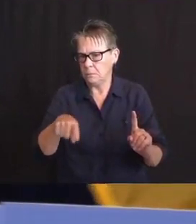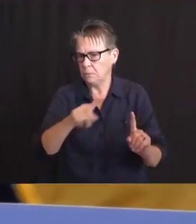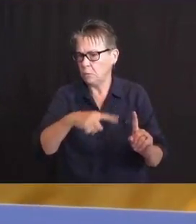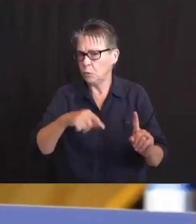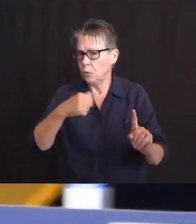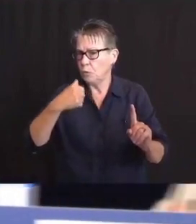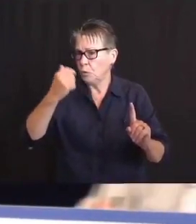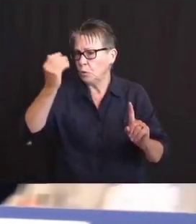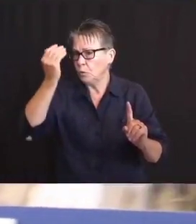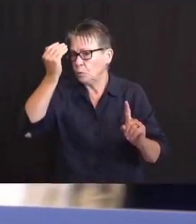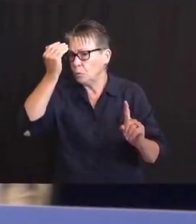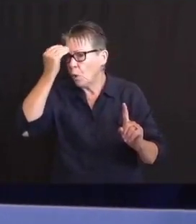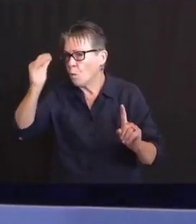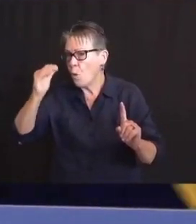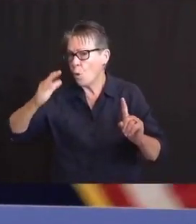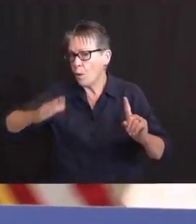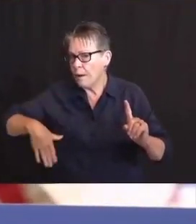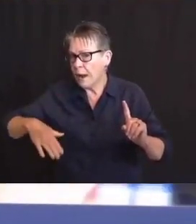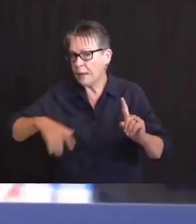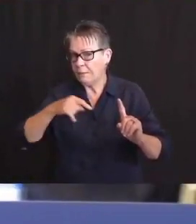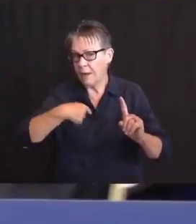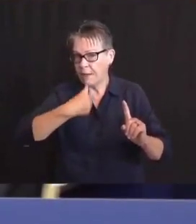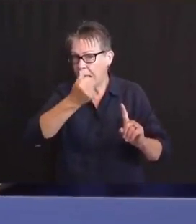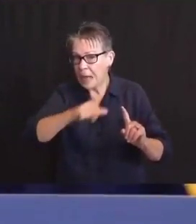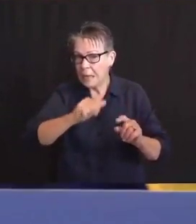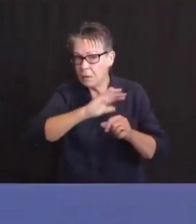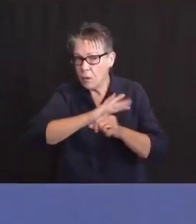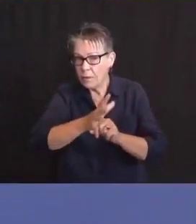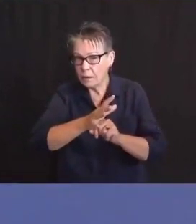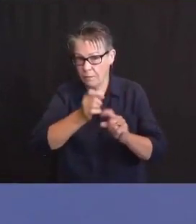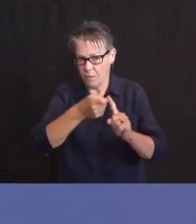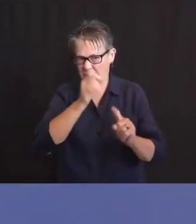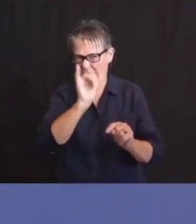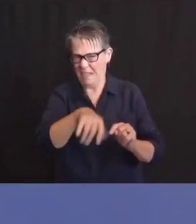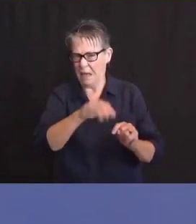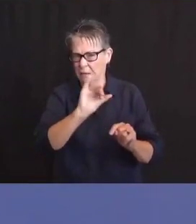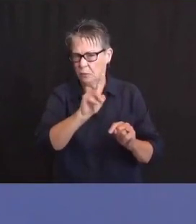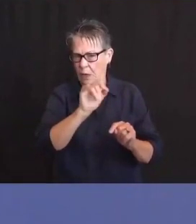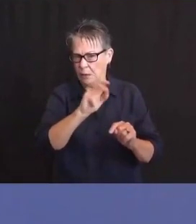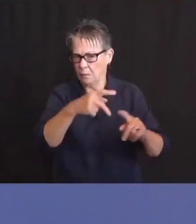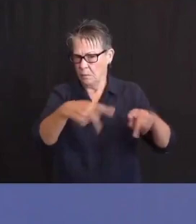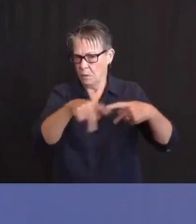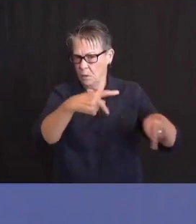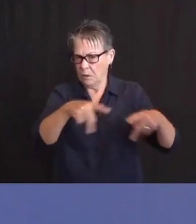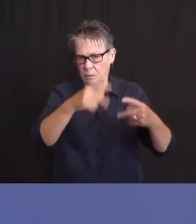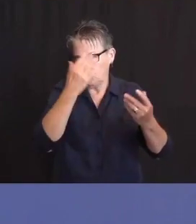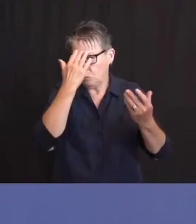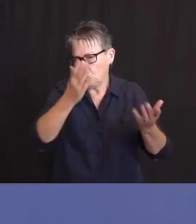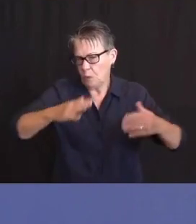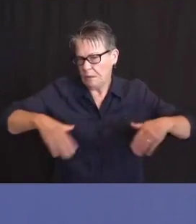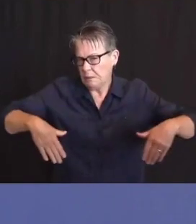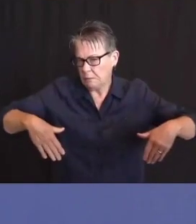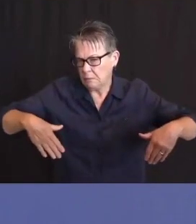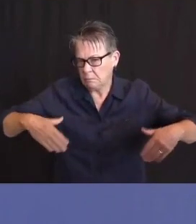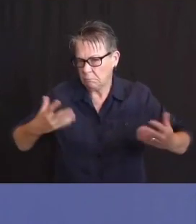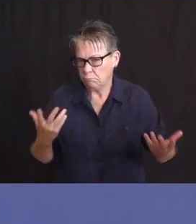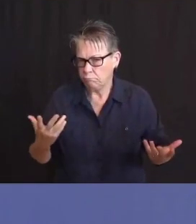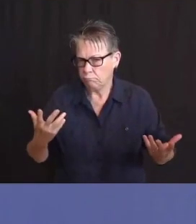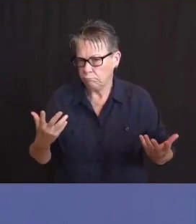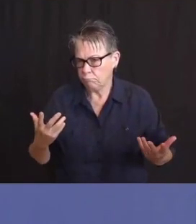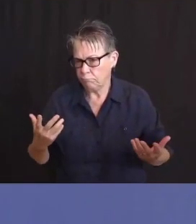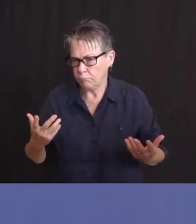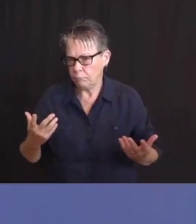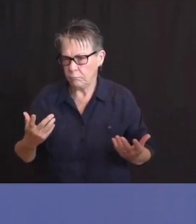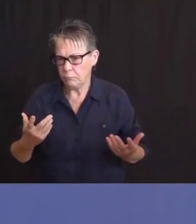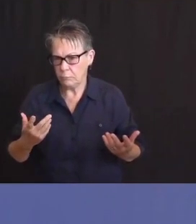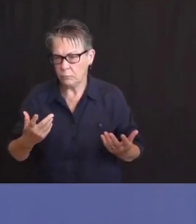And I think you mentioned this earlier, one of the two of us did, Judy, that means we're almost certain, would be shocked if there weren't cases,